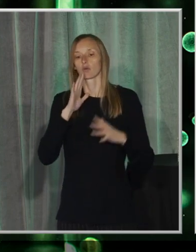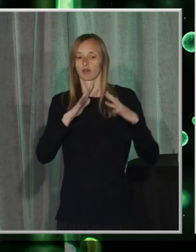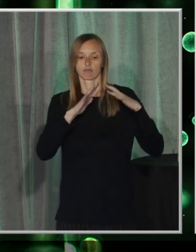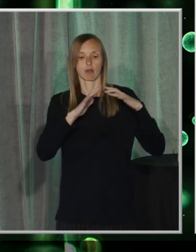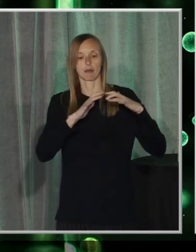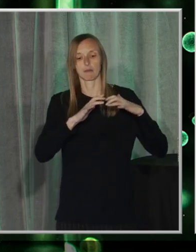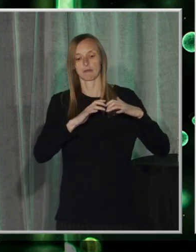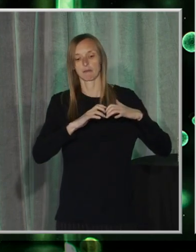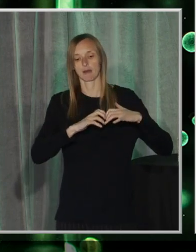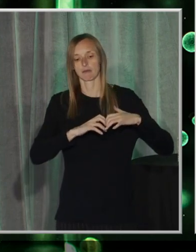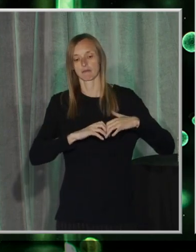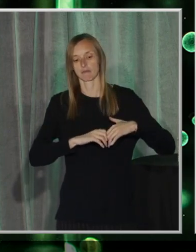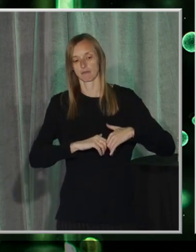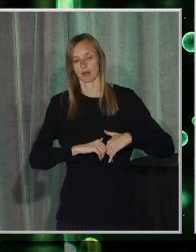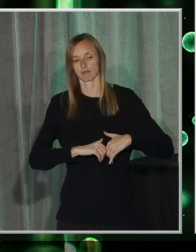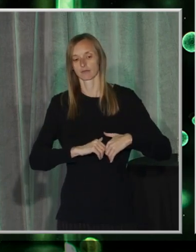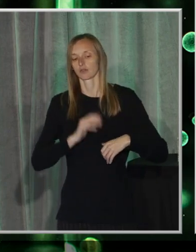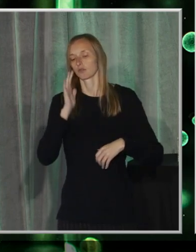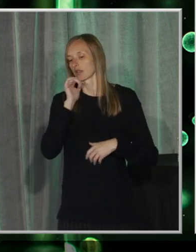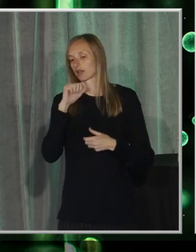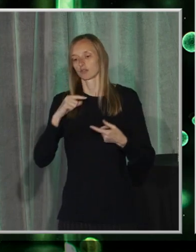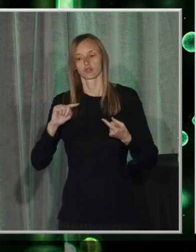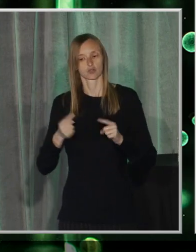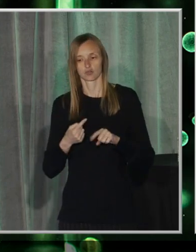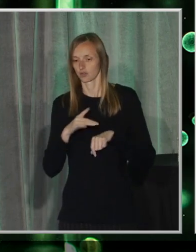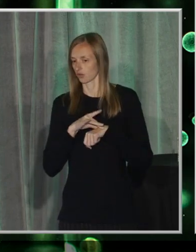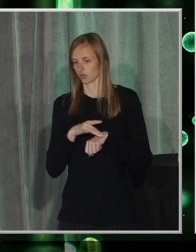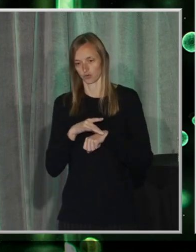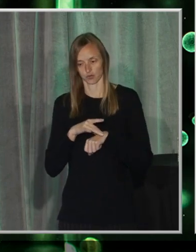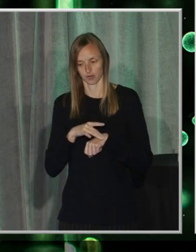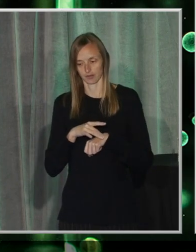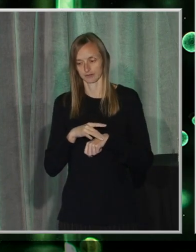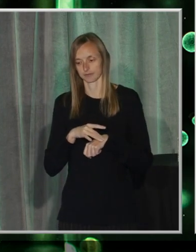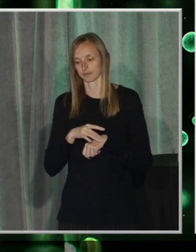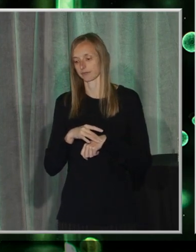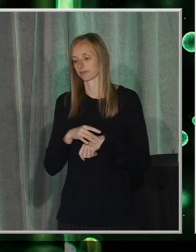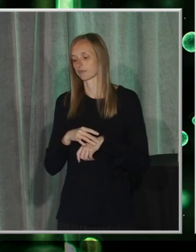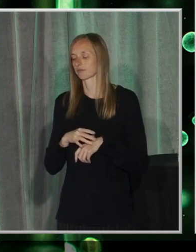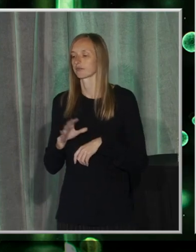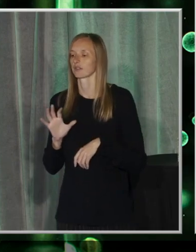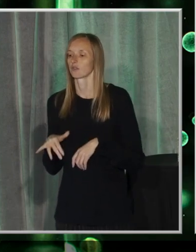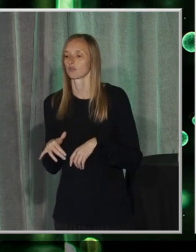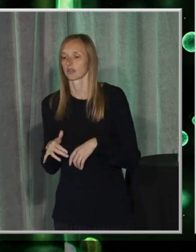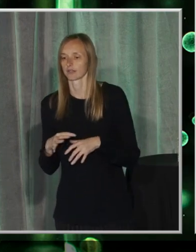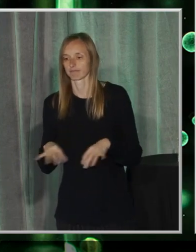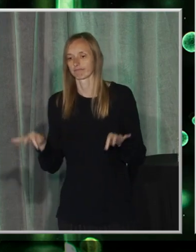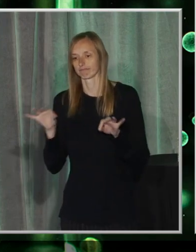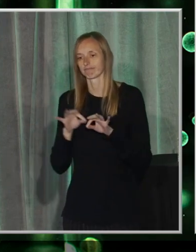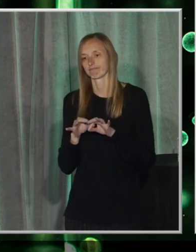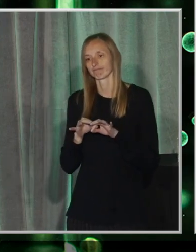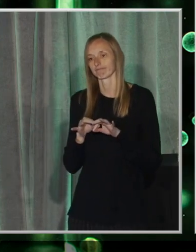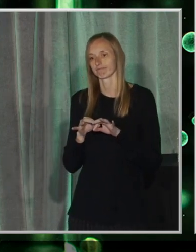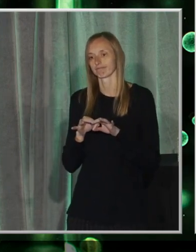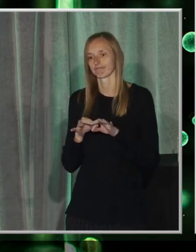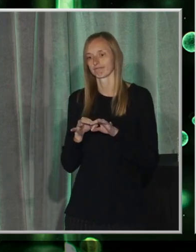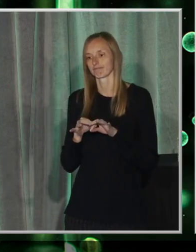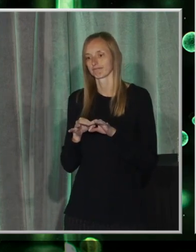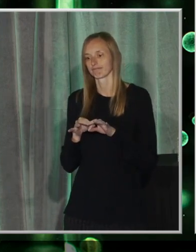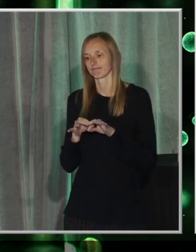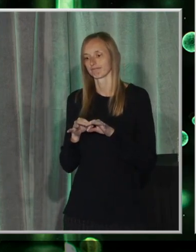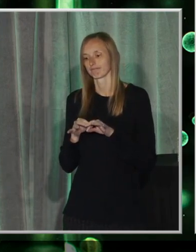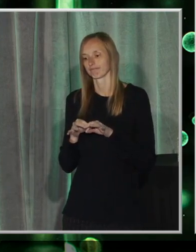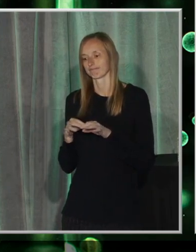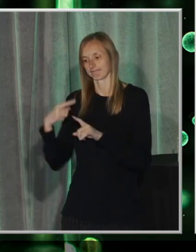decomposing and it won't harm the environment. So I would say that those are the key points over